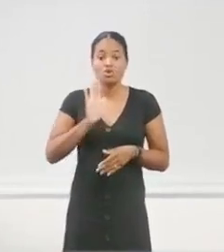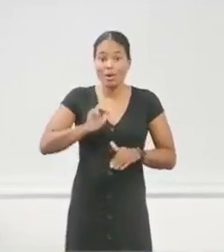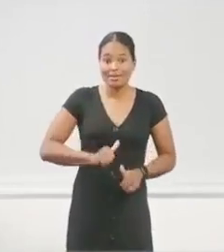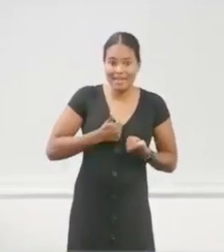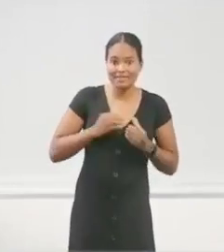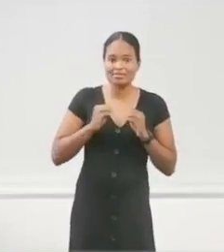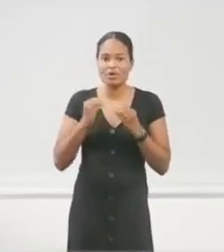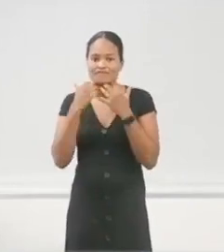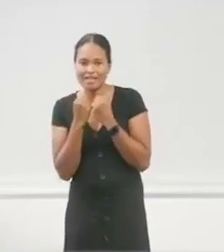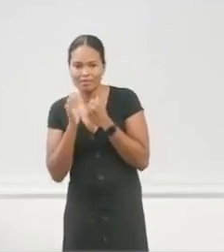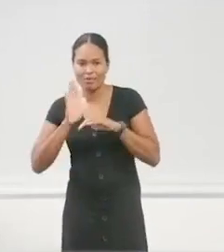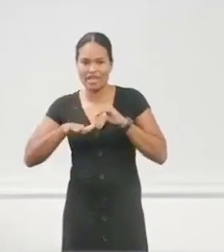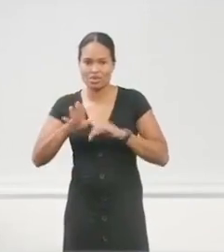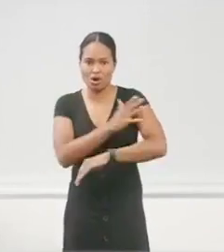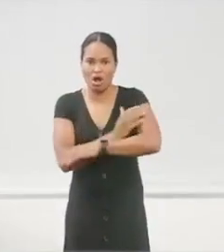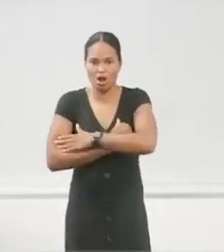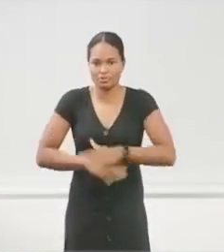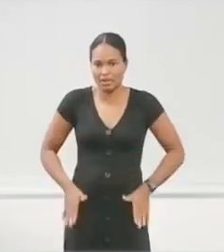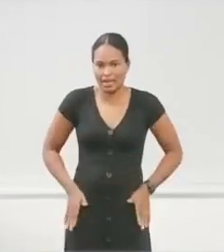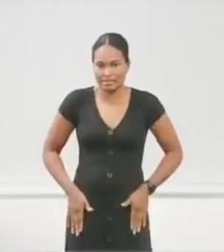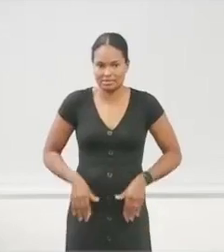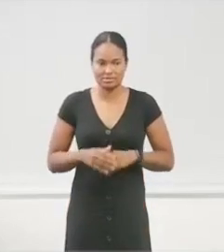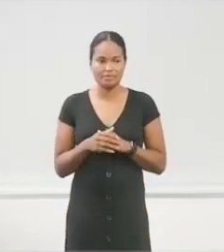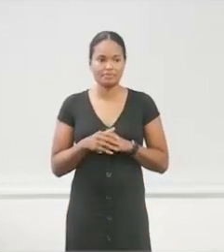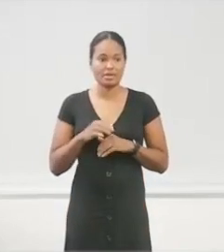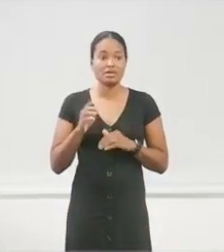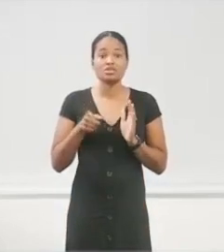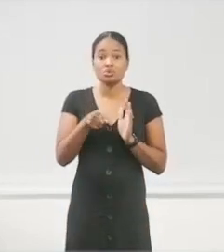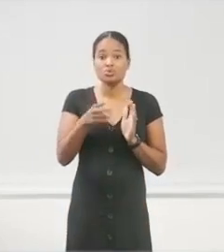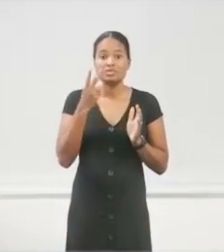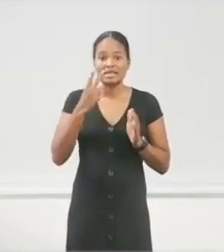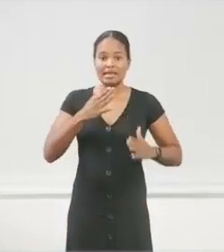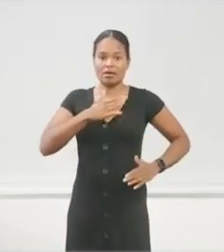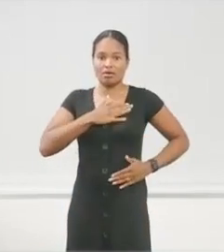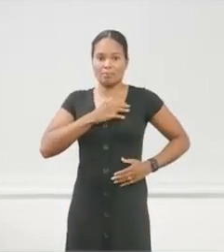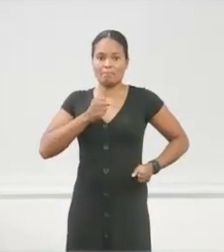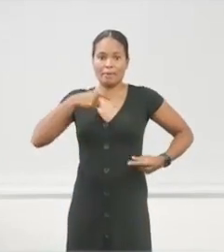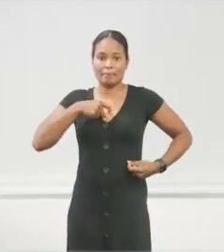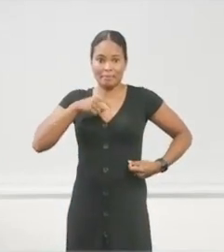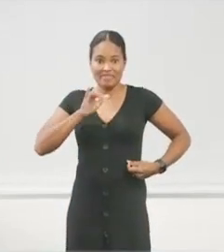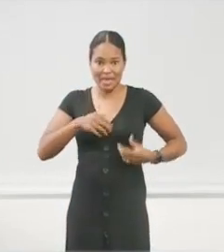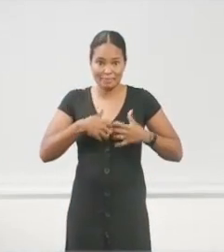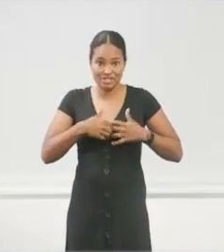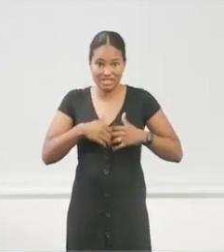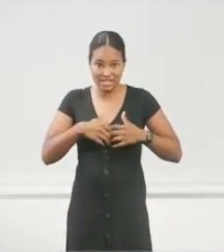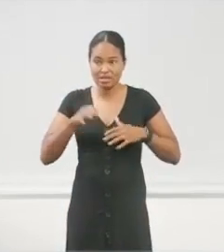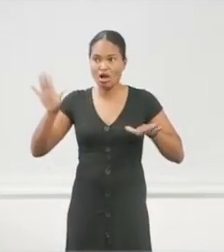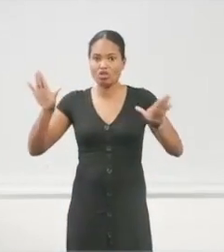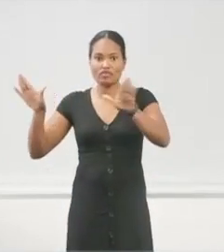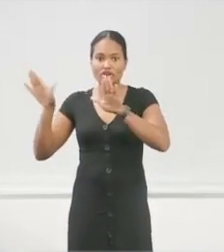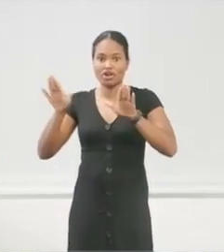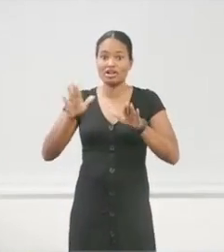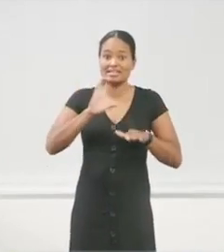So just like you see defibrillators everywhere, CPR and defibrillators are the life